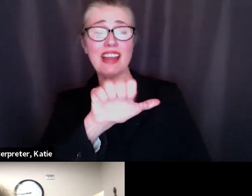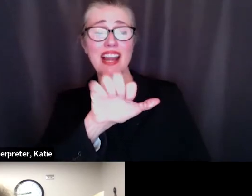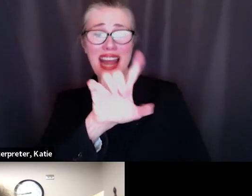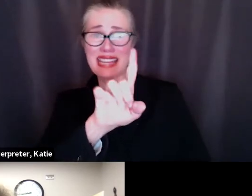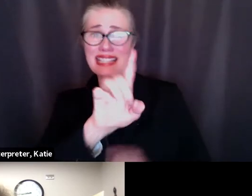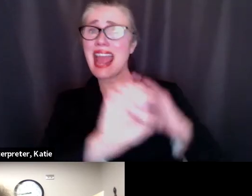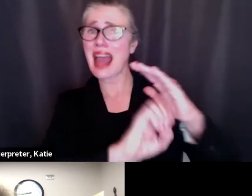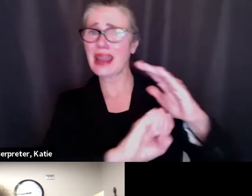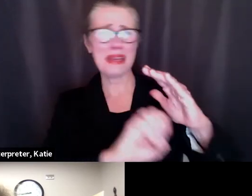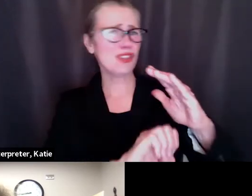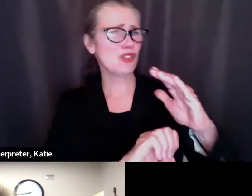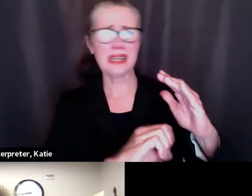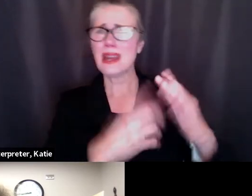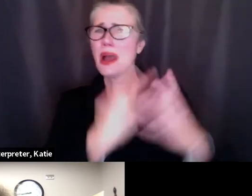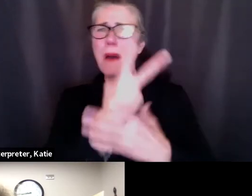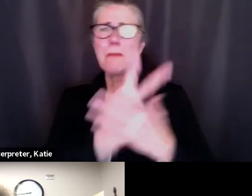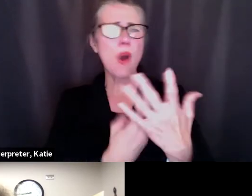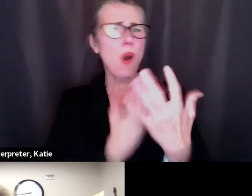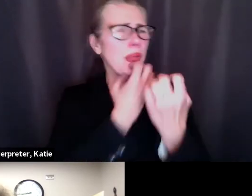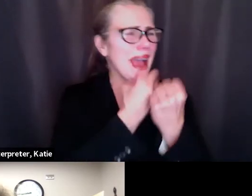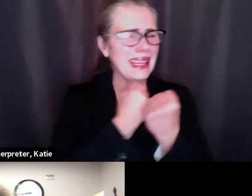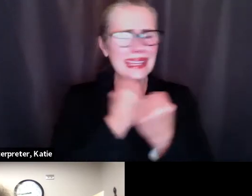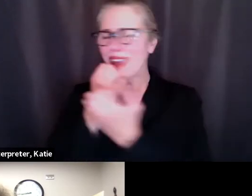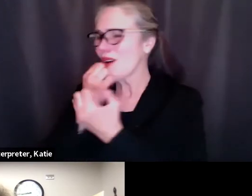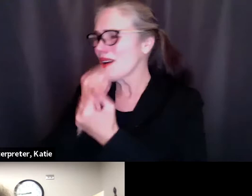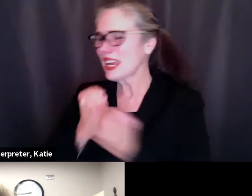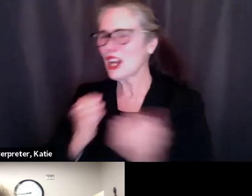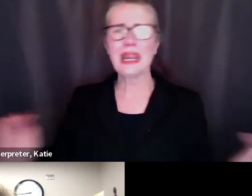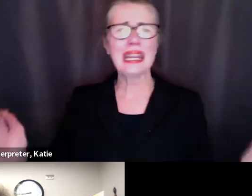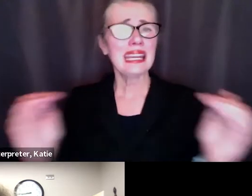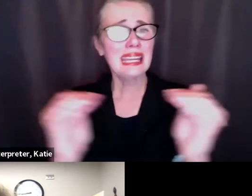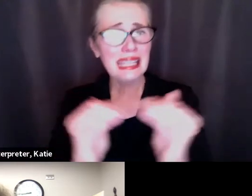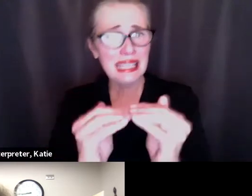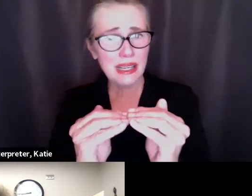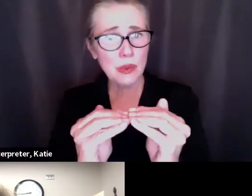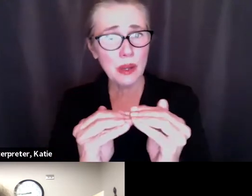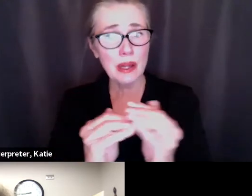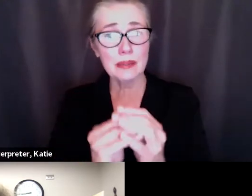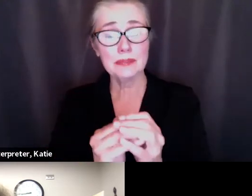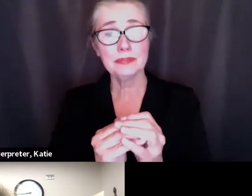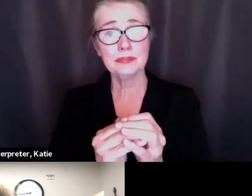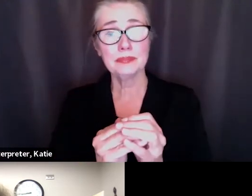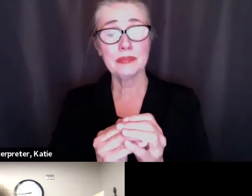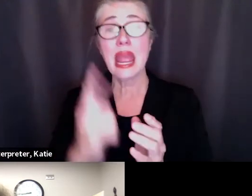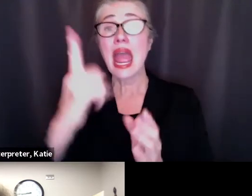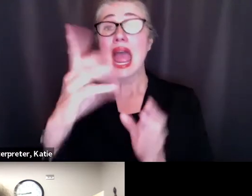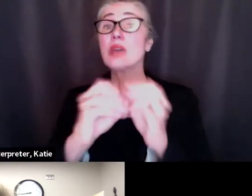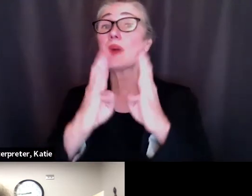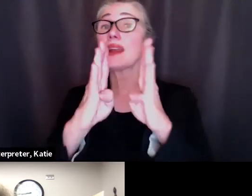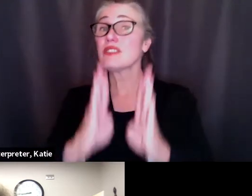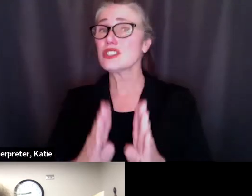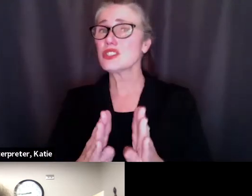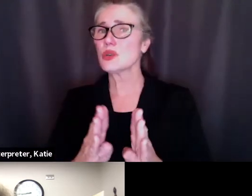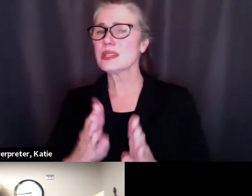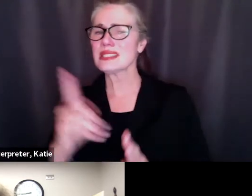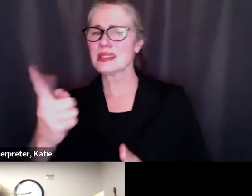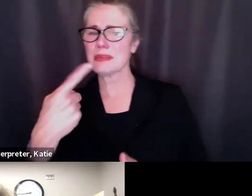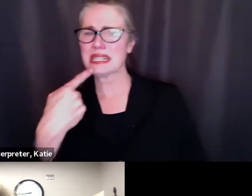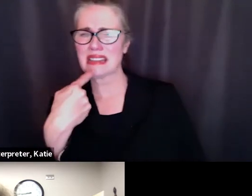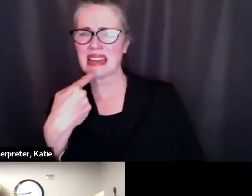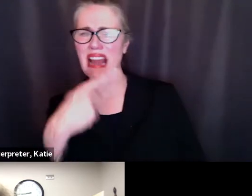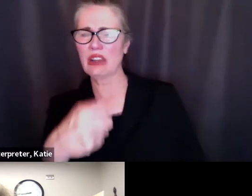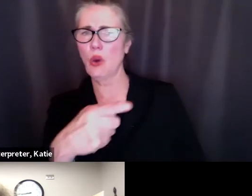between i'm also one of those students that were referenced to tonight about being bust and